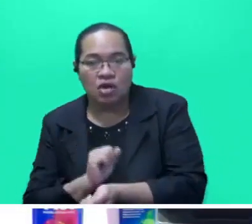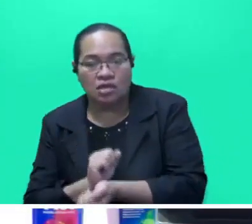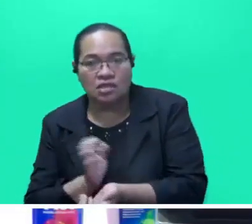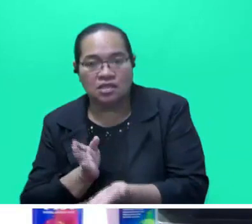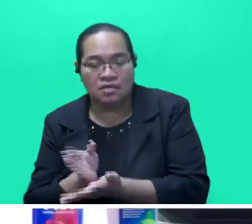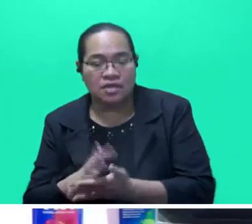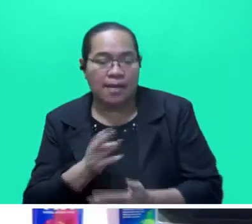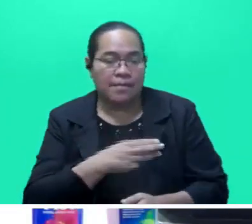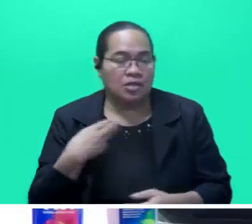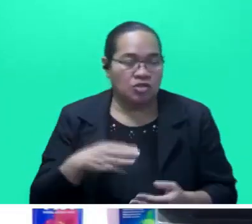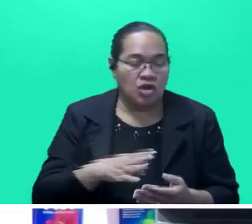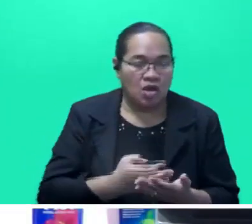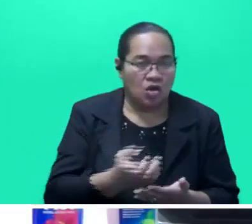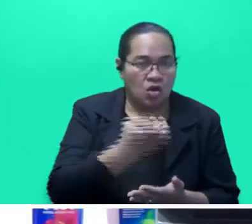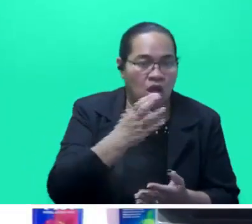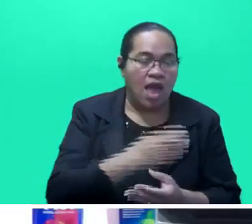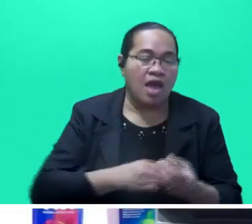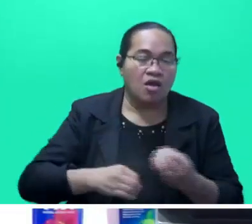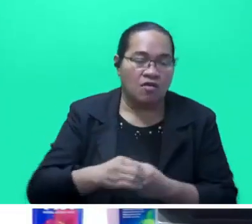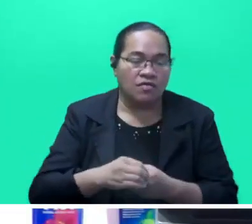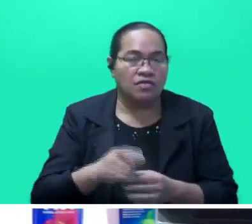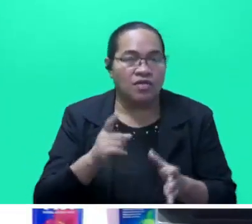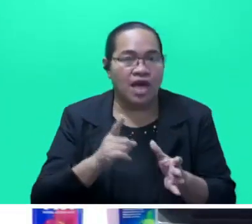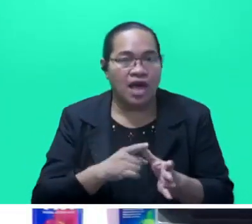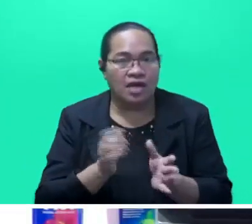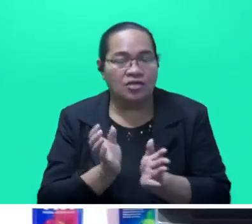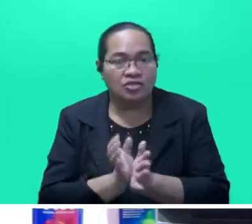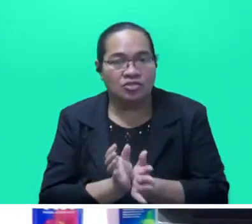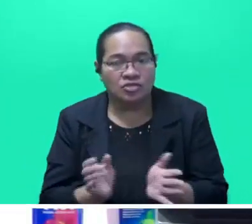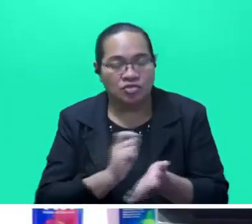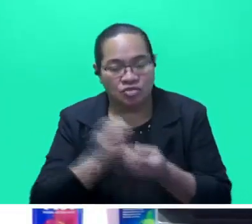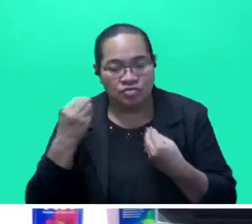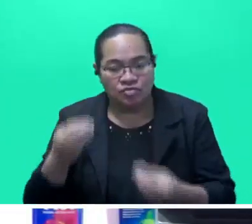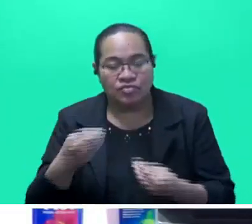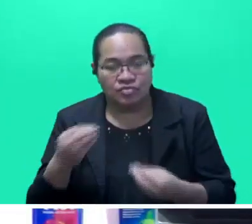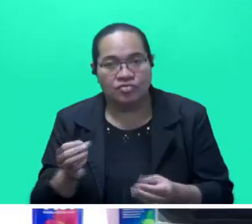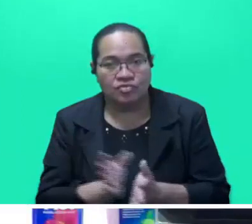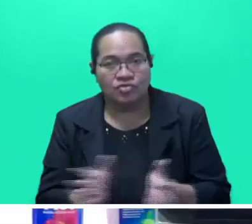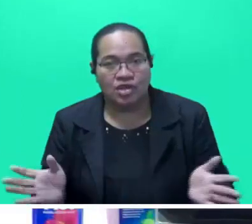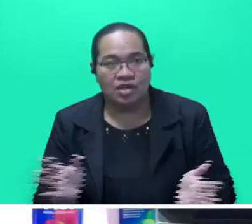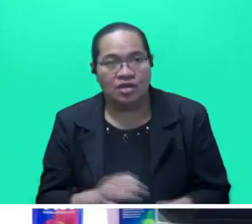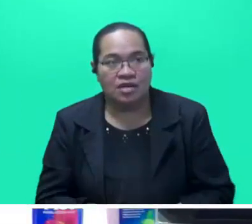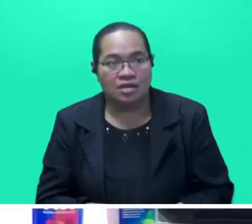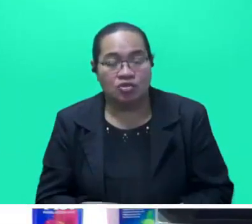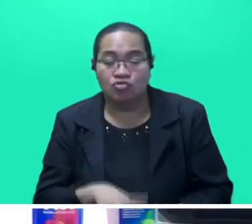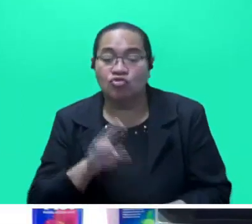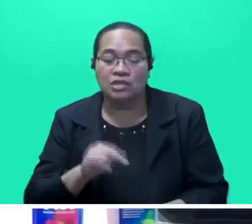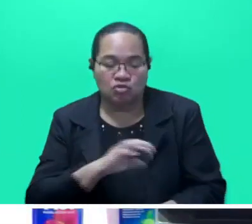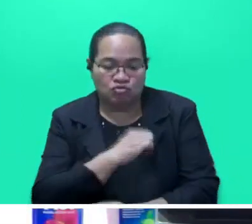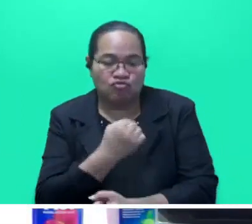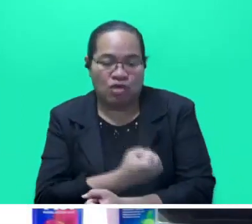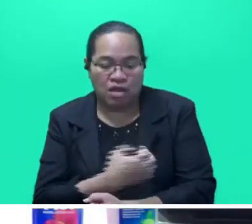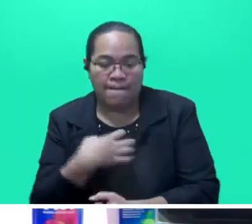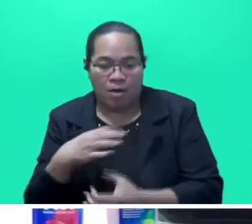of Economy, and the Office of the Attorney General to strengthen the financial management and ensure that there is